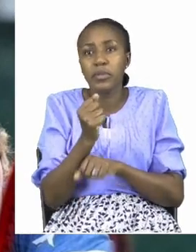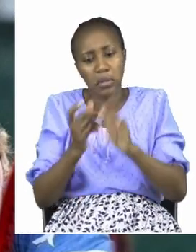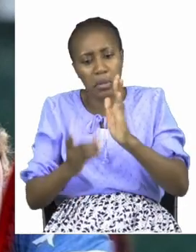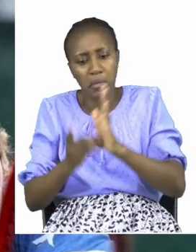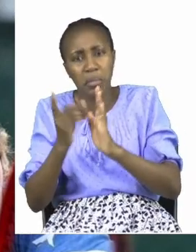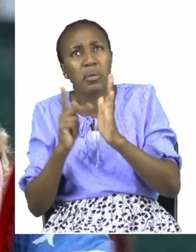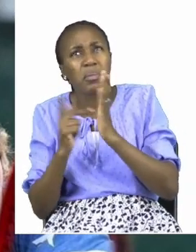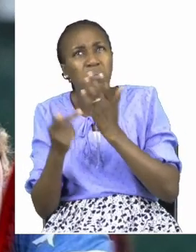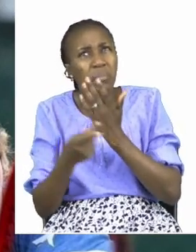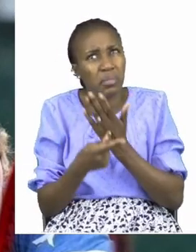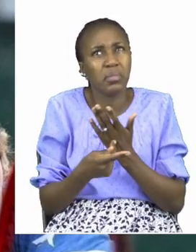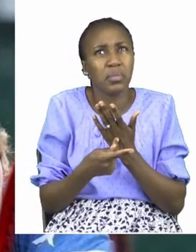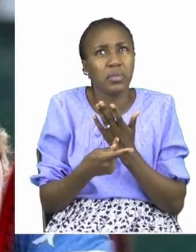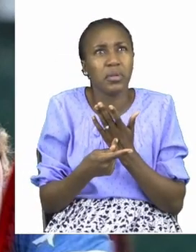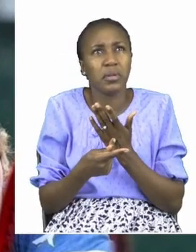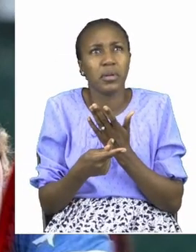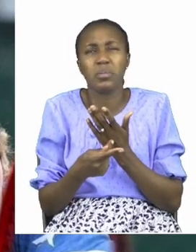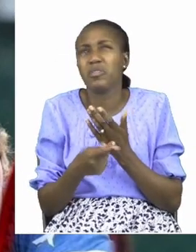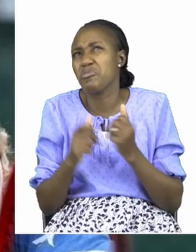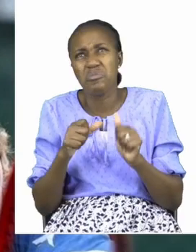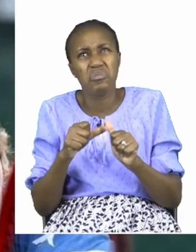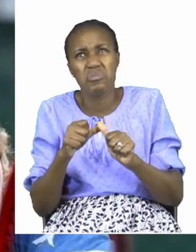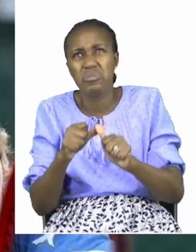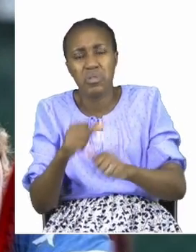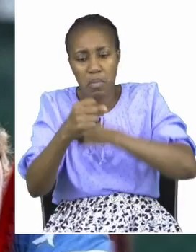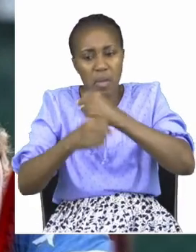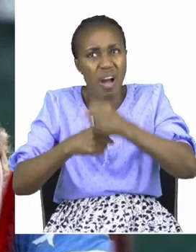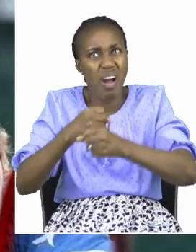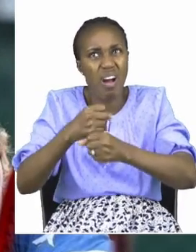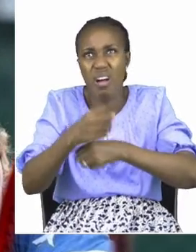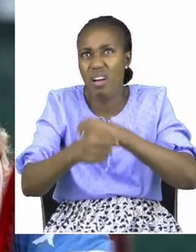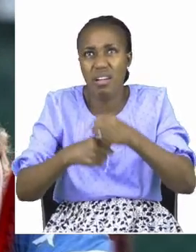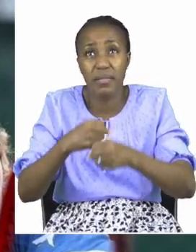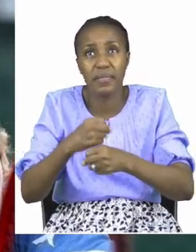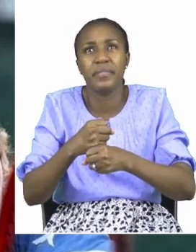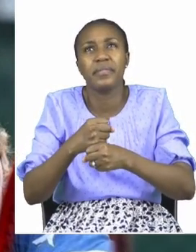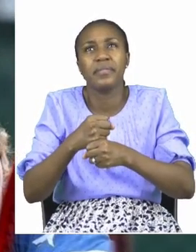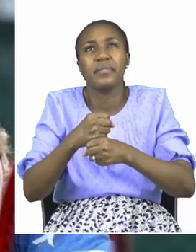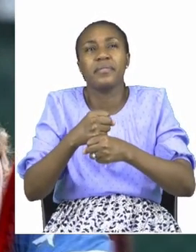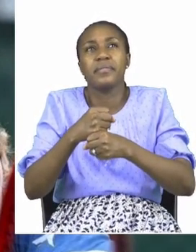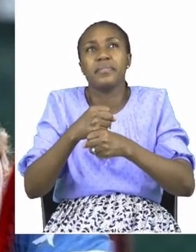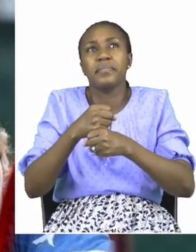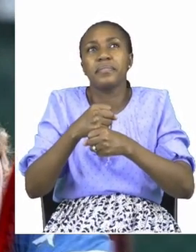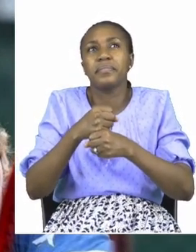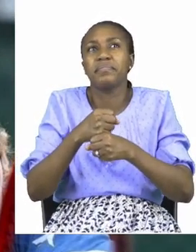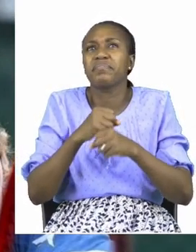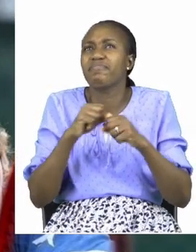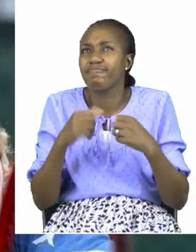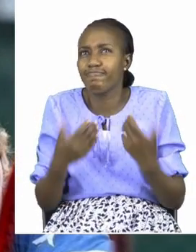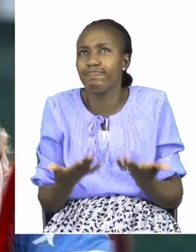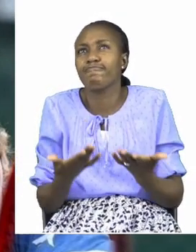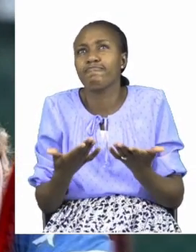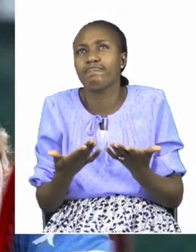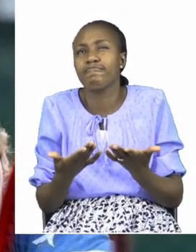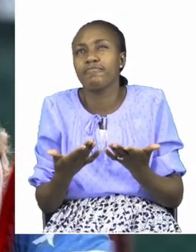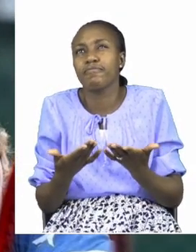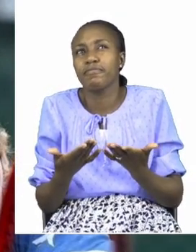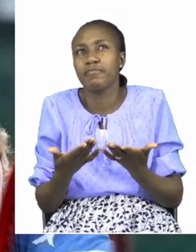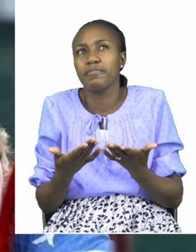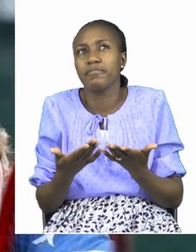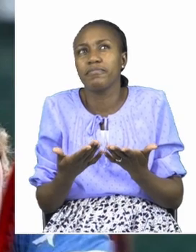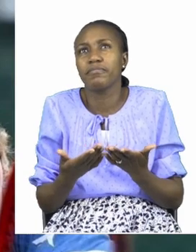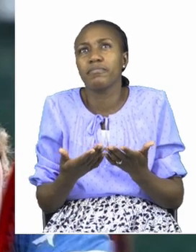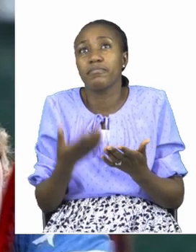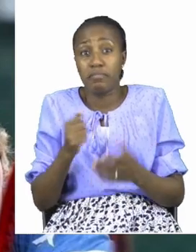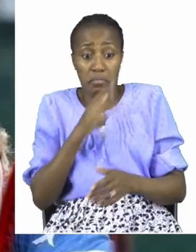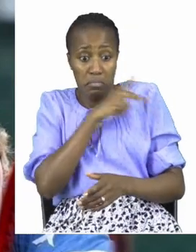that we have been running for a couple of years now. It's basically having a professional